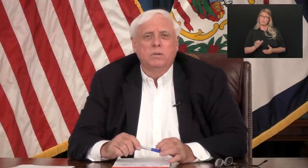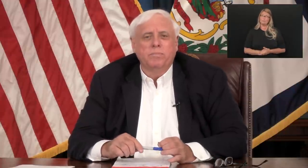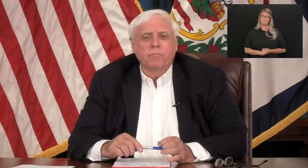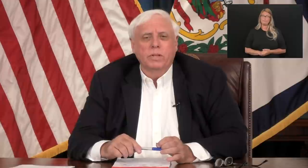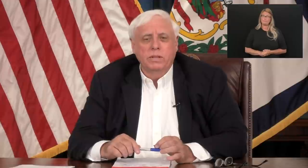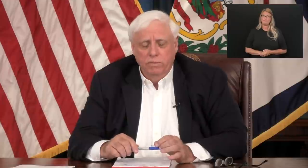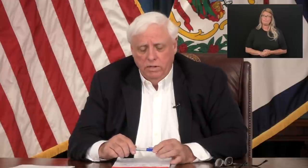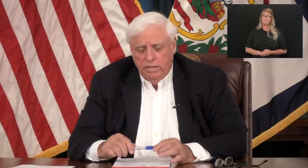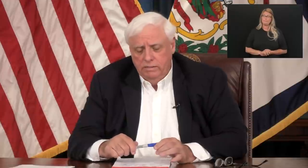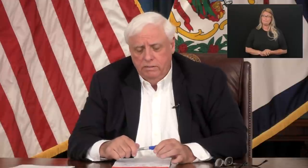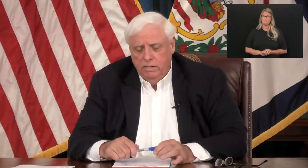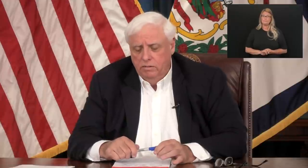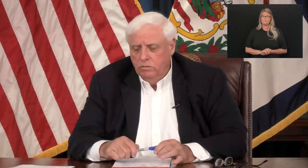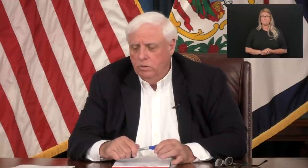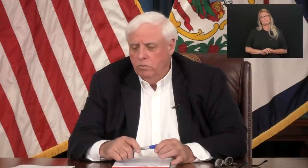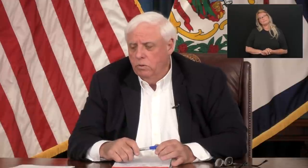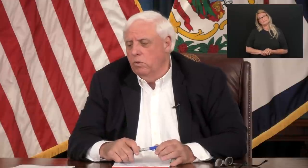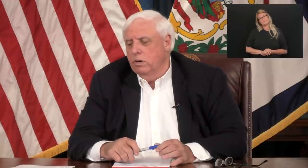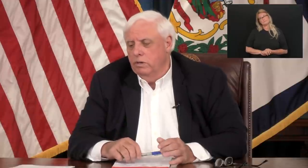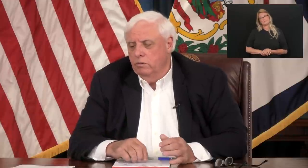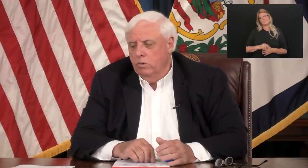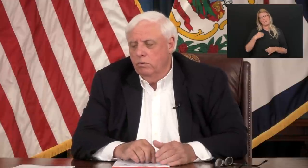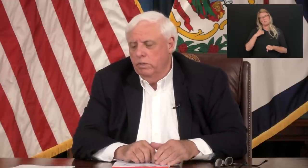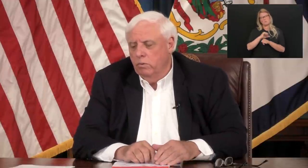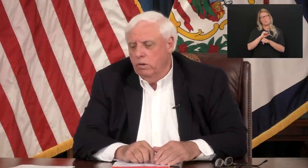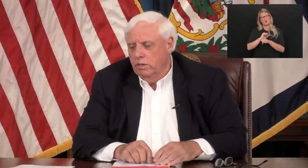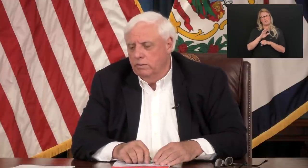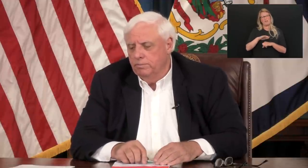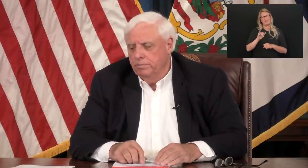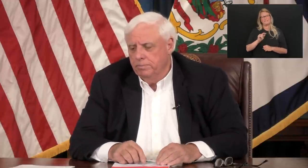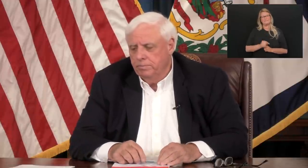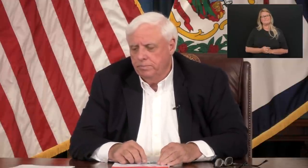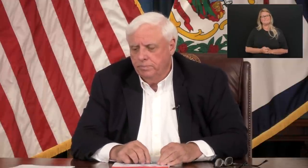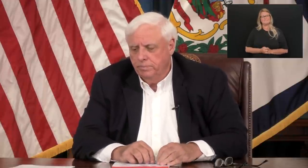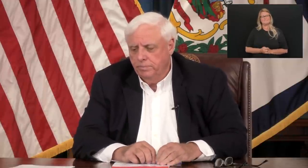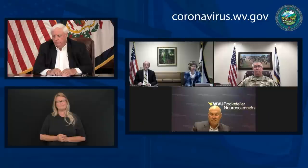so nevertheless, we're, we're working on We're really working.